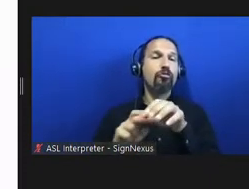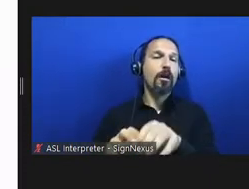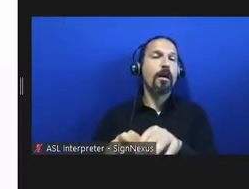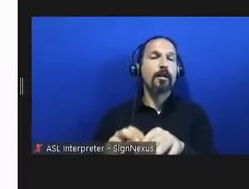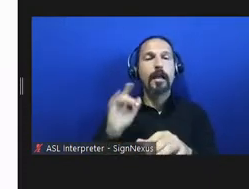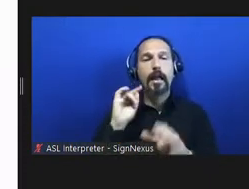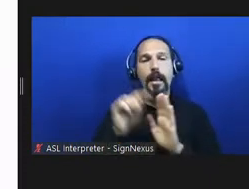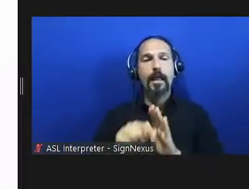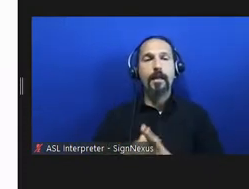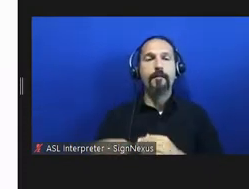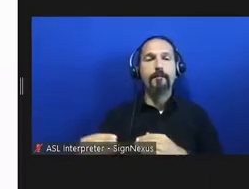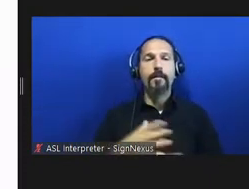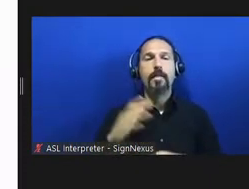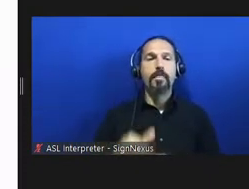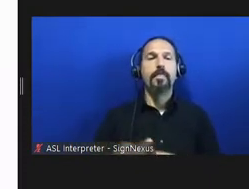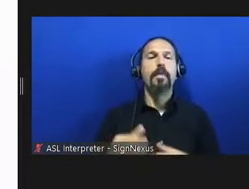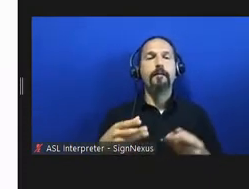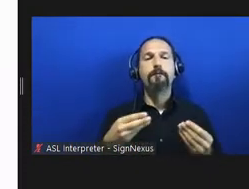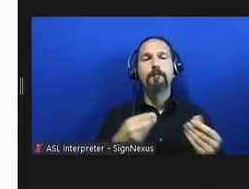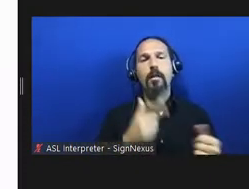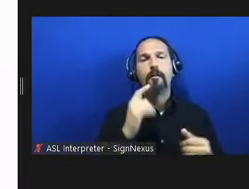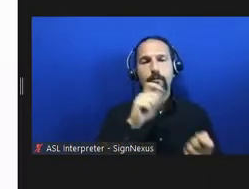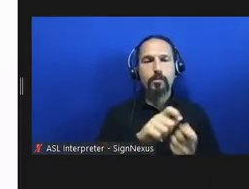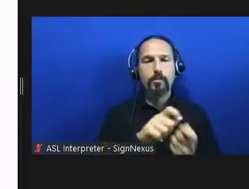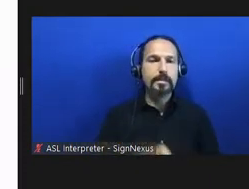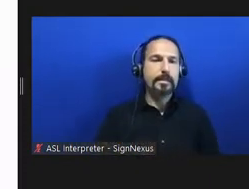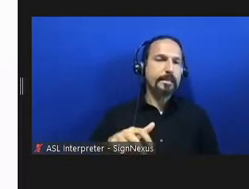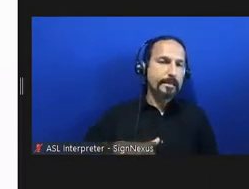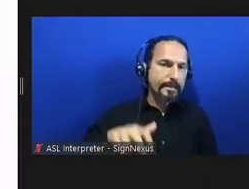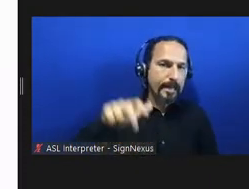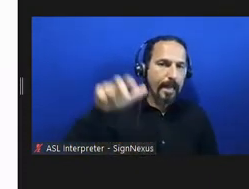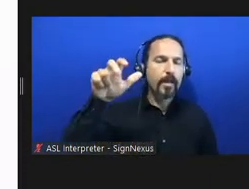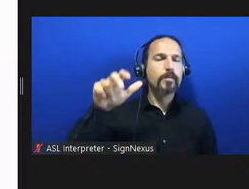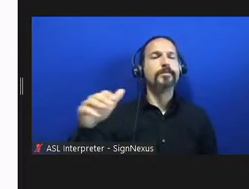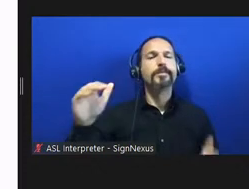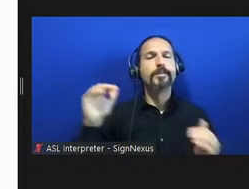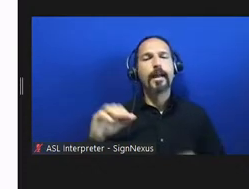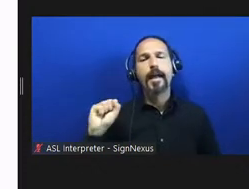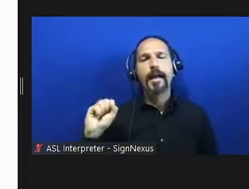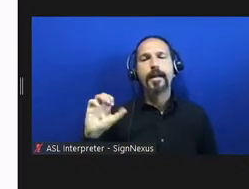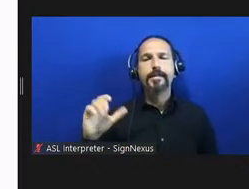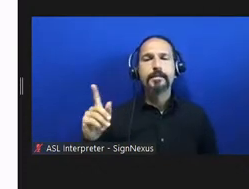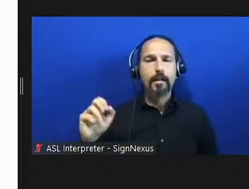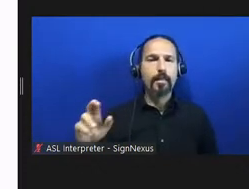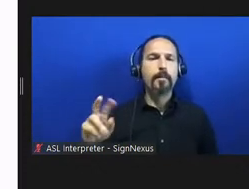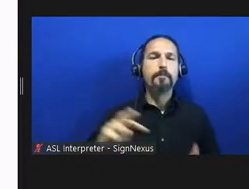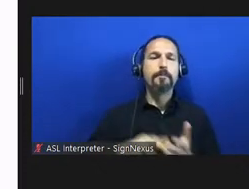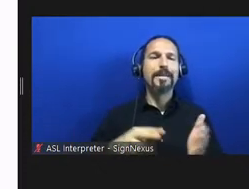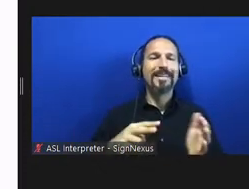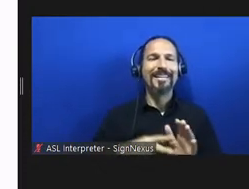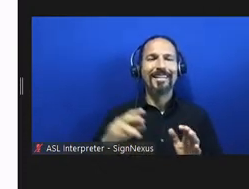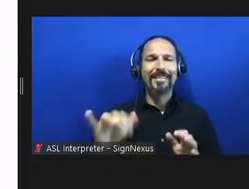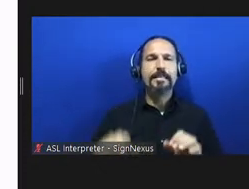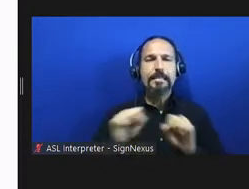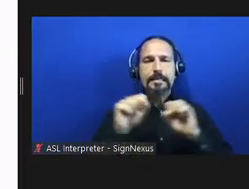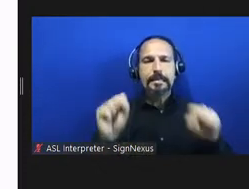adversely affect passenger Flows at specific stairs or escalators what we refer to as station elements